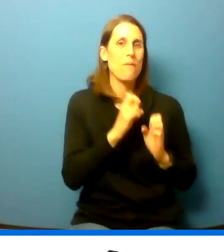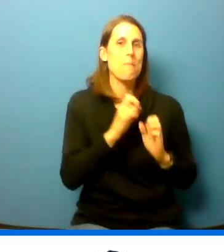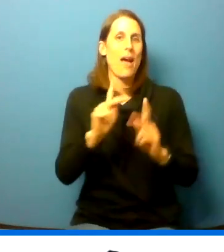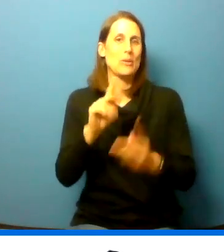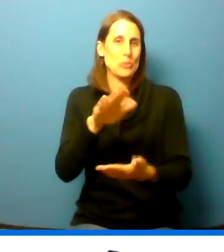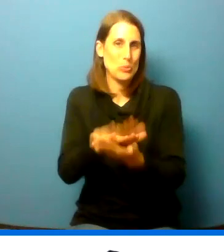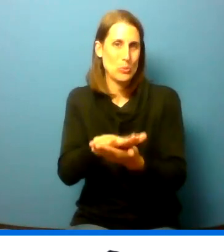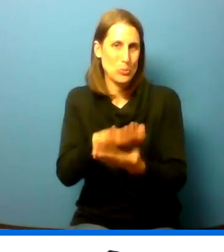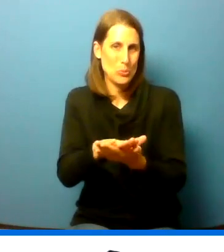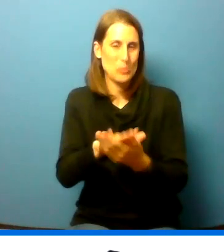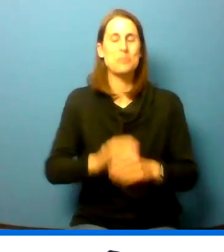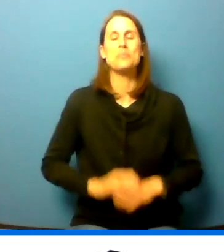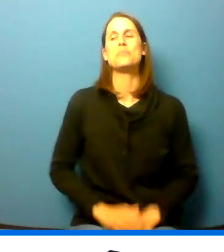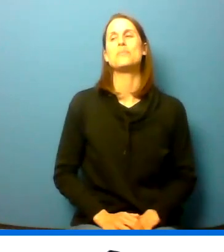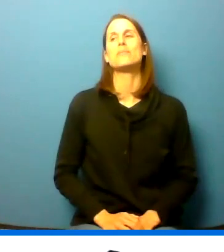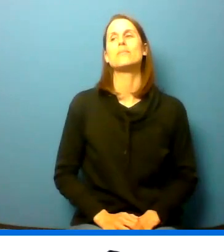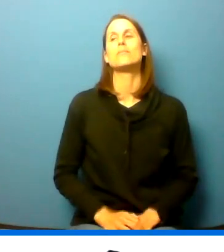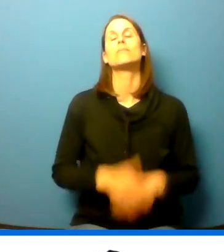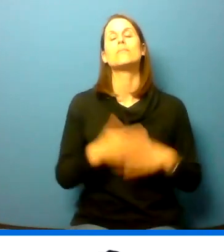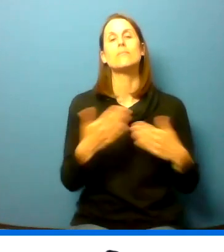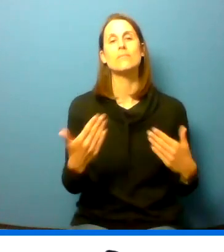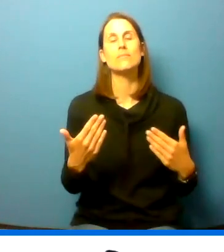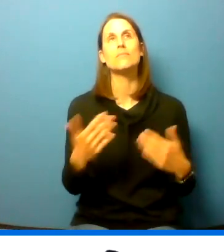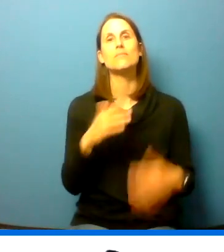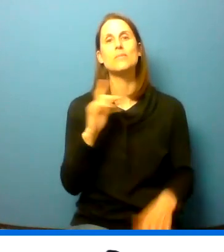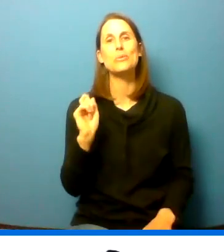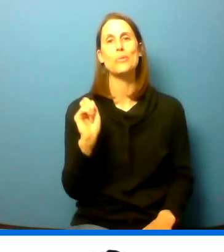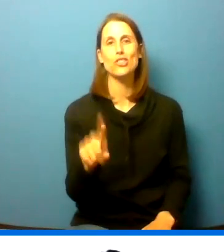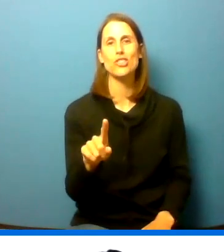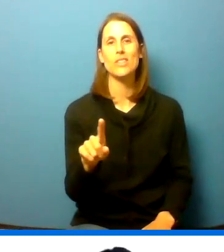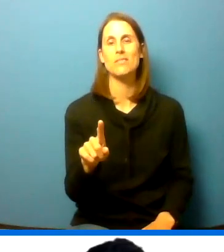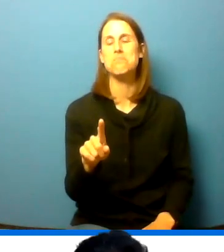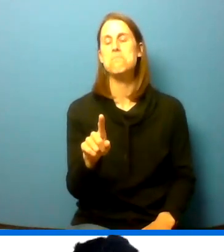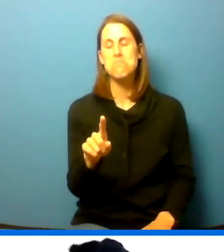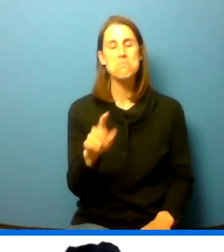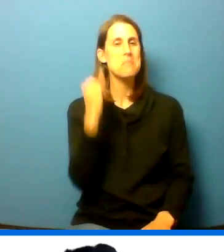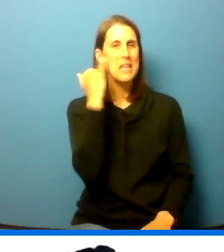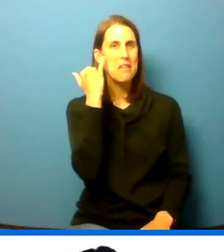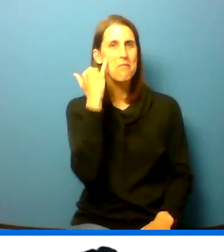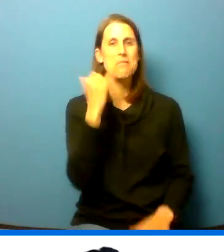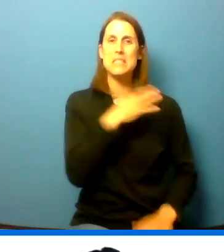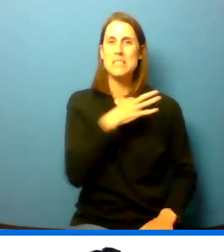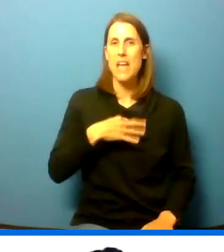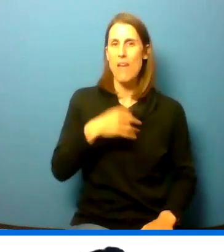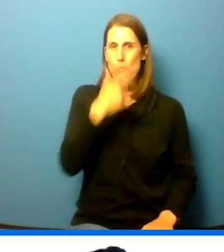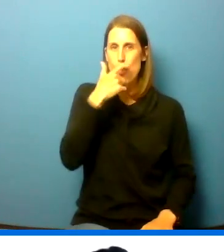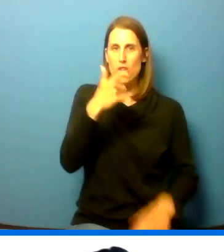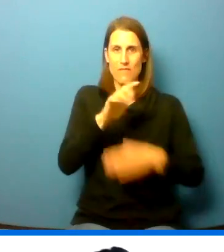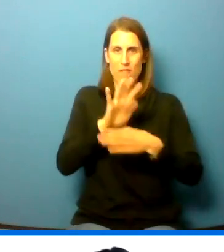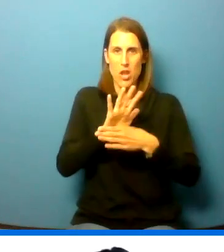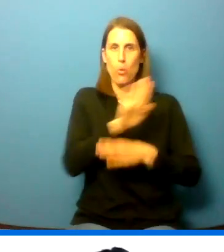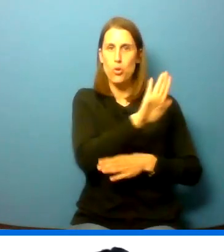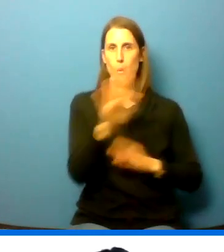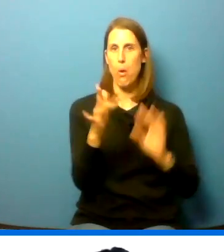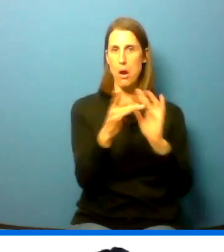Is there anything you would say to a colleague who sees this and is like, that's so cool and I really want to try, but I don't have green paper and it